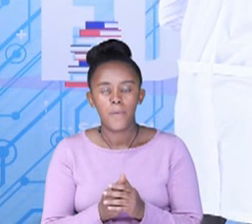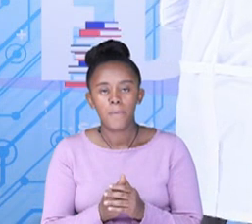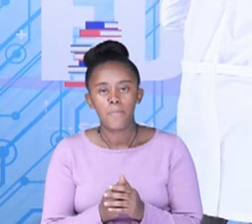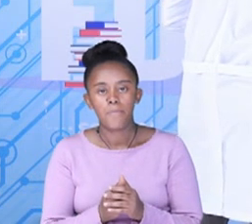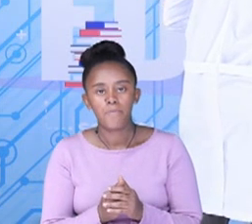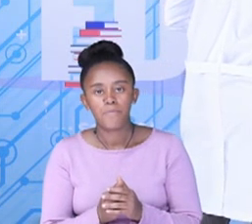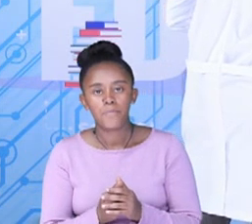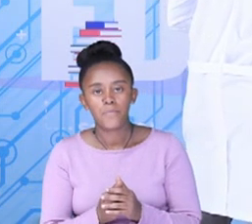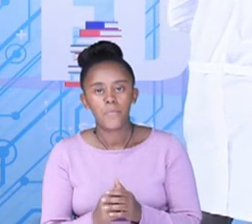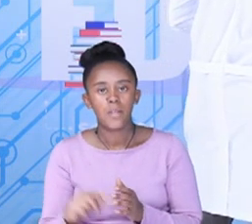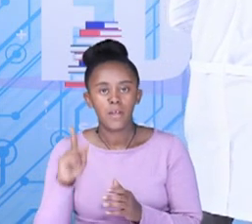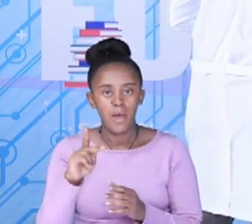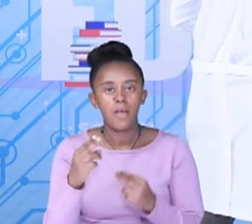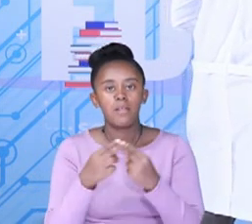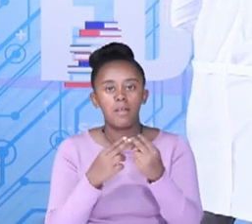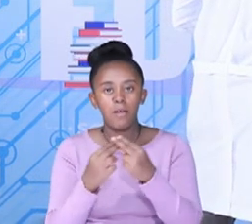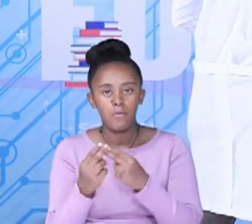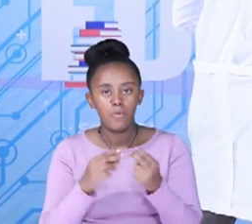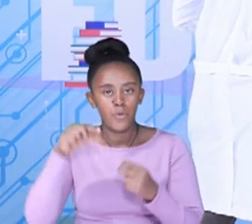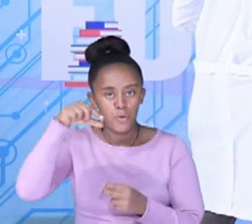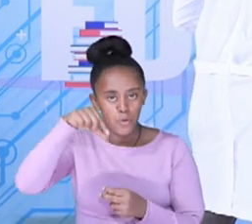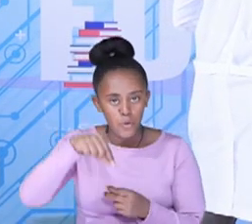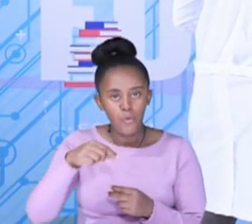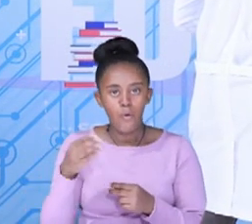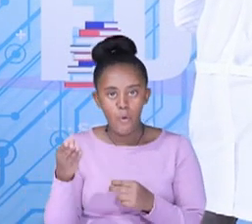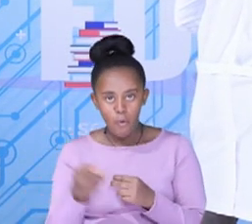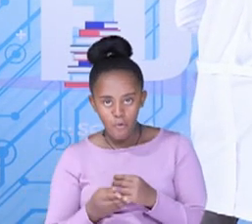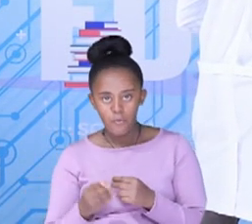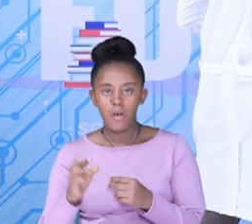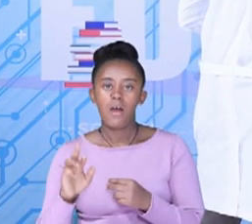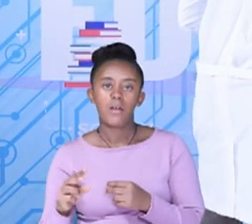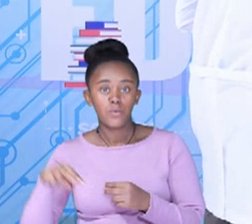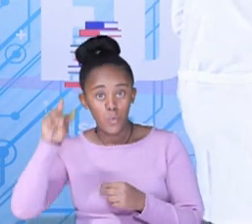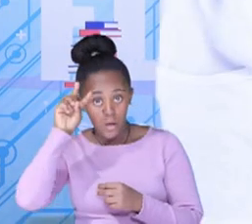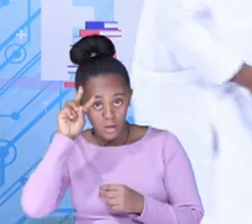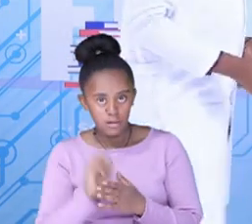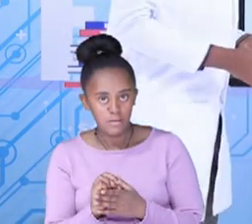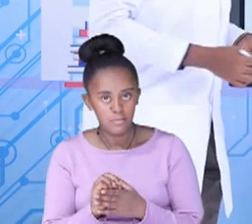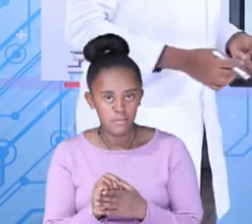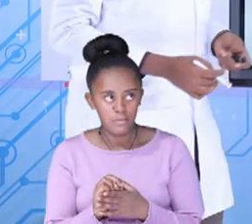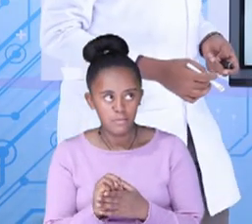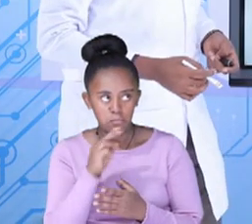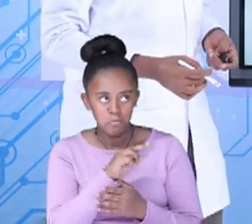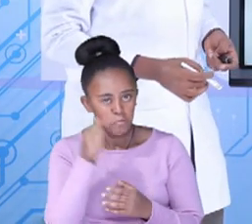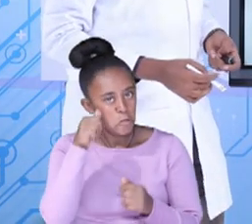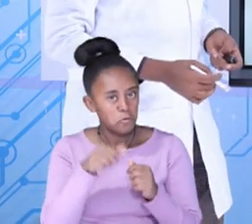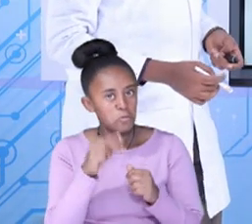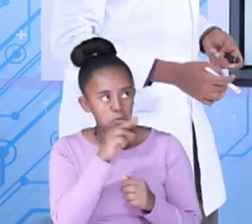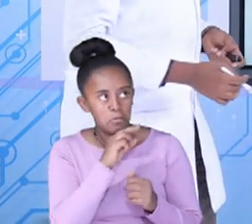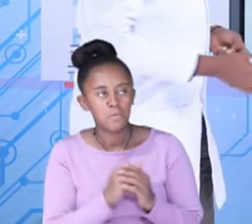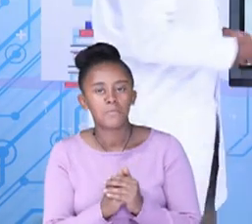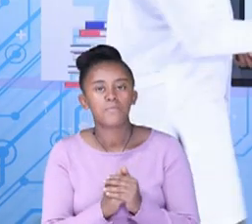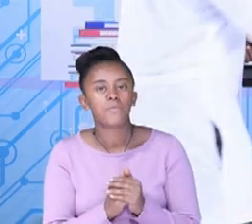as K times Q over R squared. I hope you do remember this